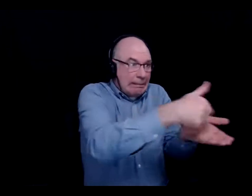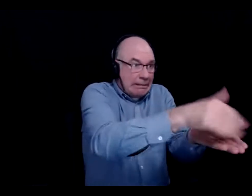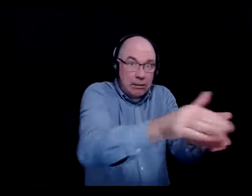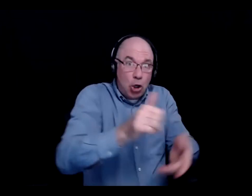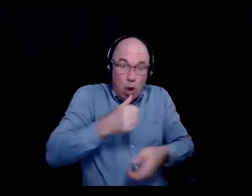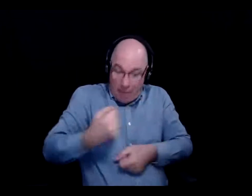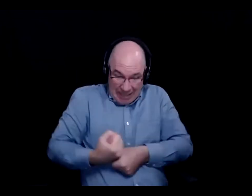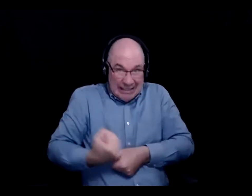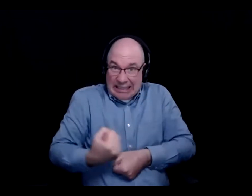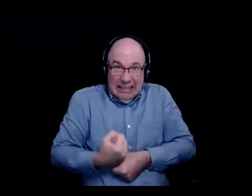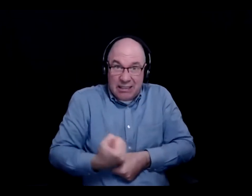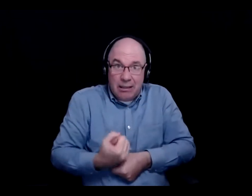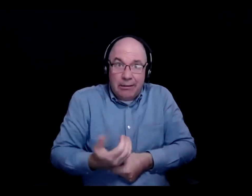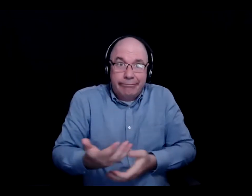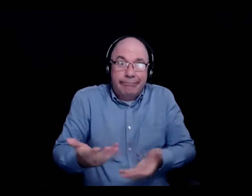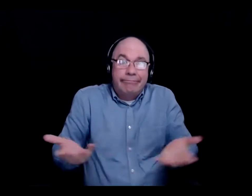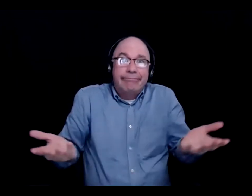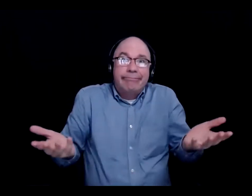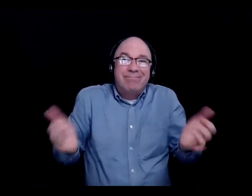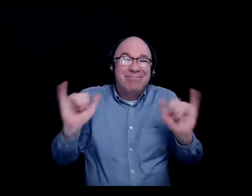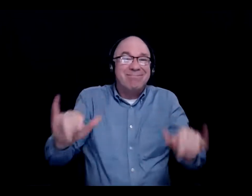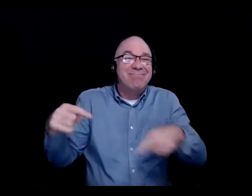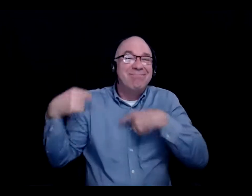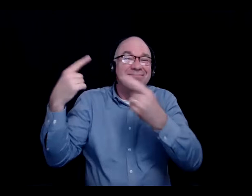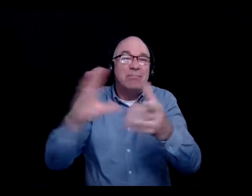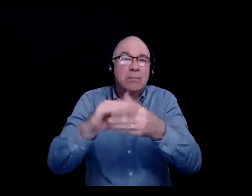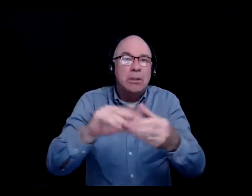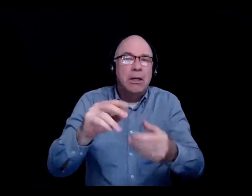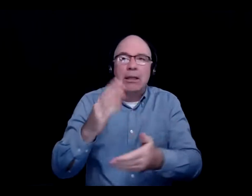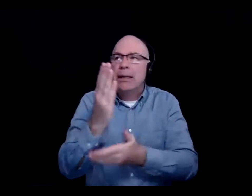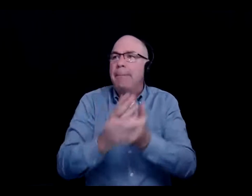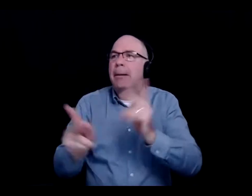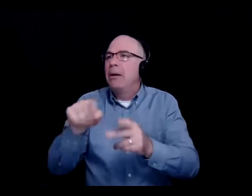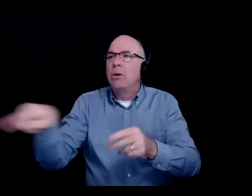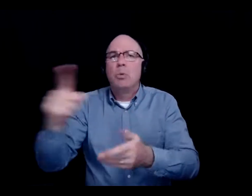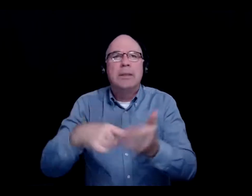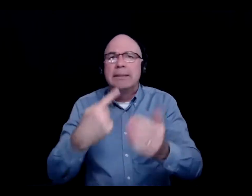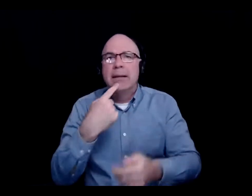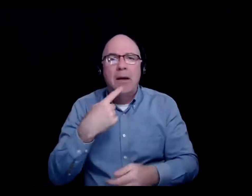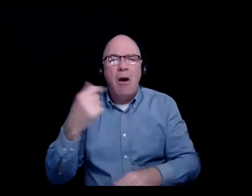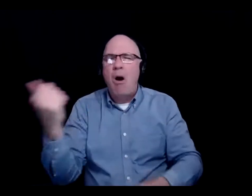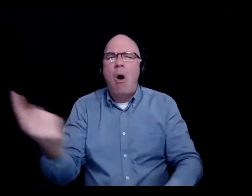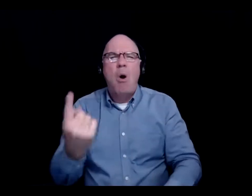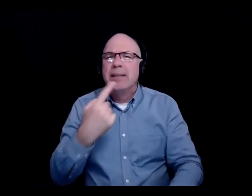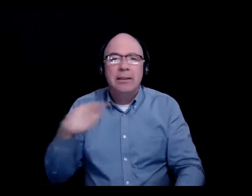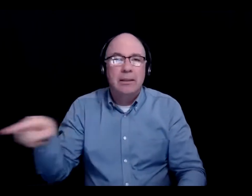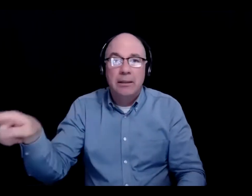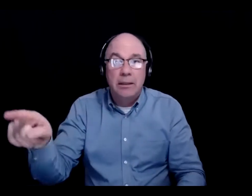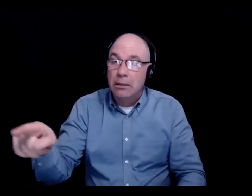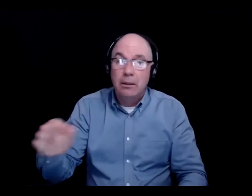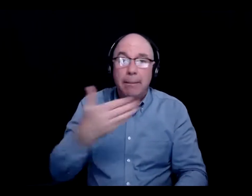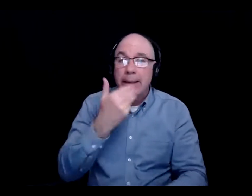root issue, and that's what we talk about all the time. You hear plexus people say all the time, we